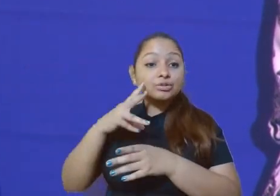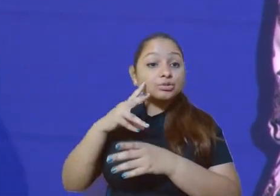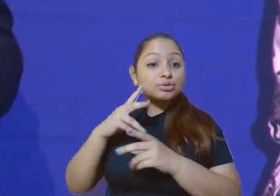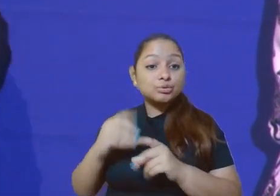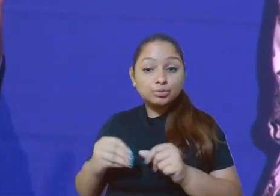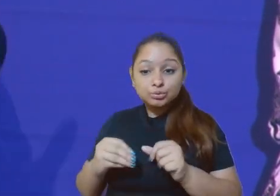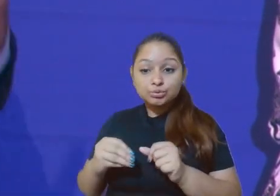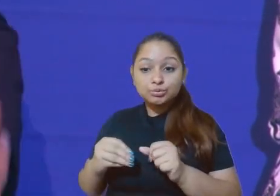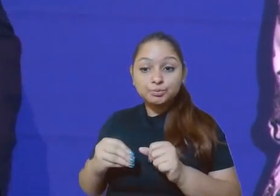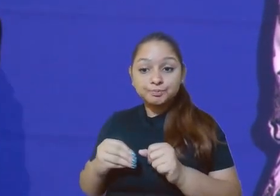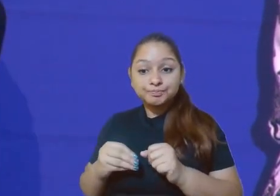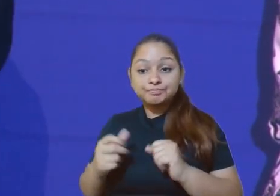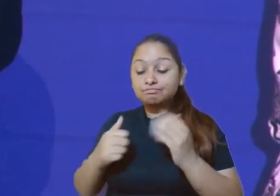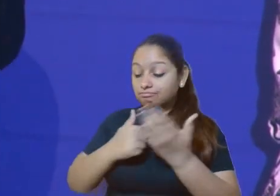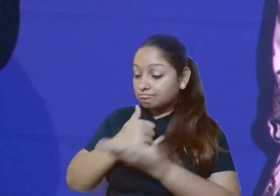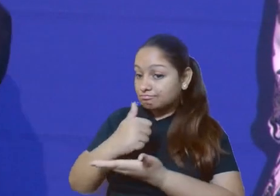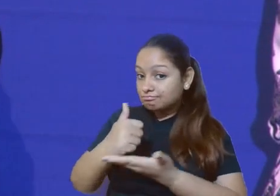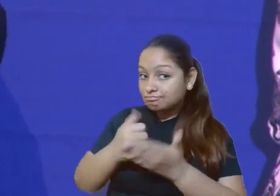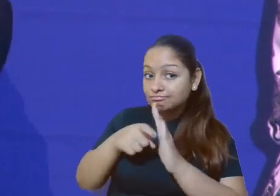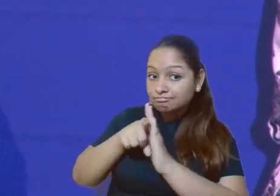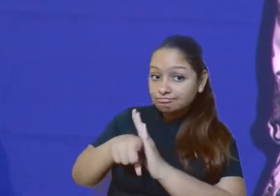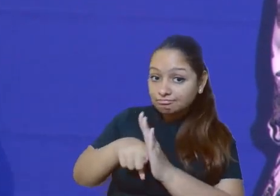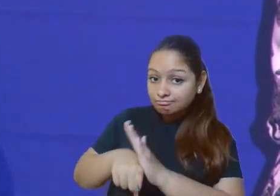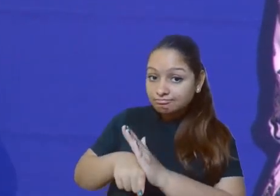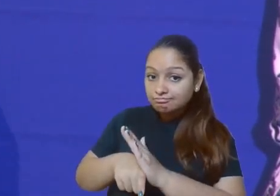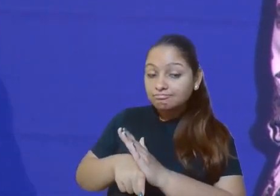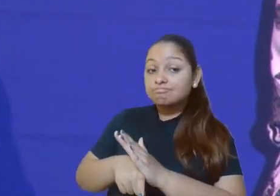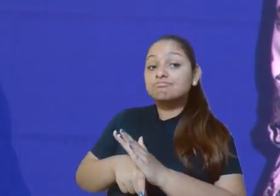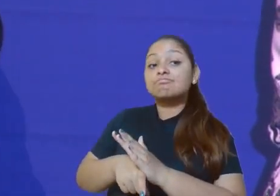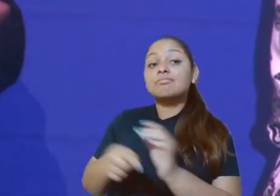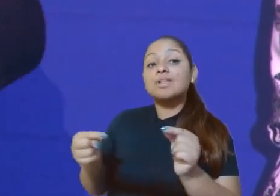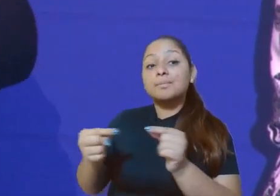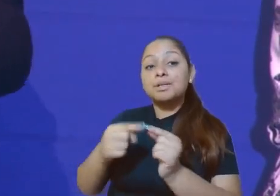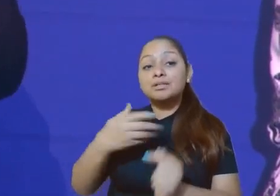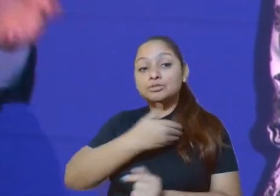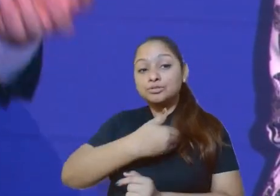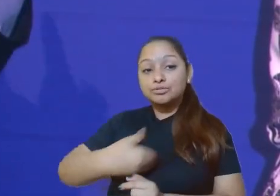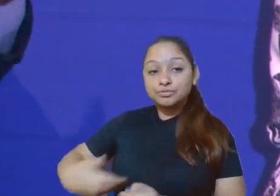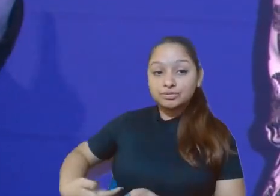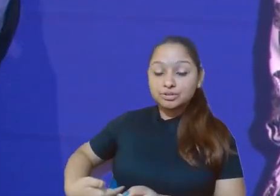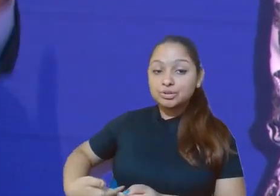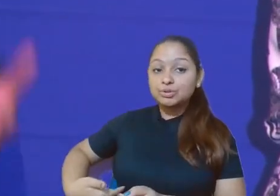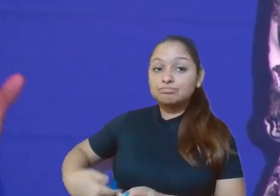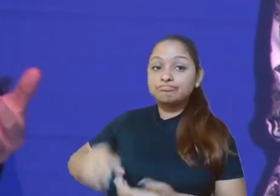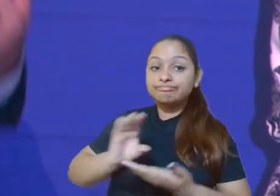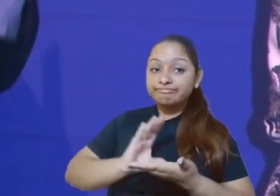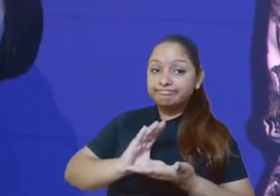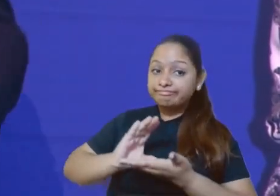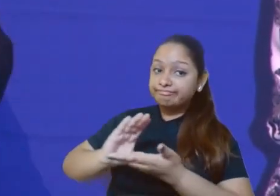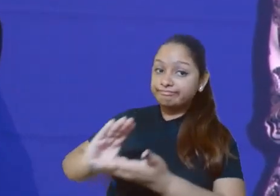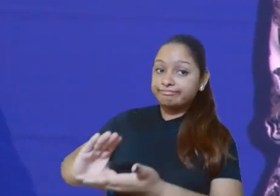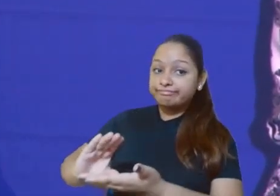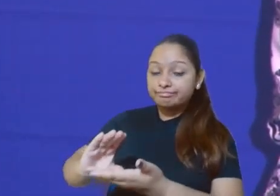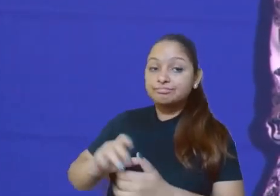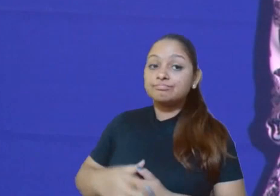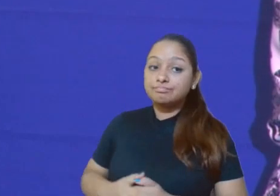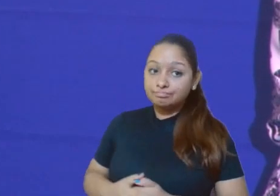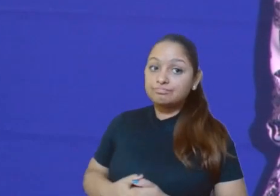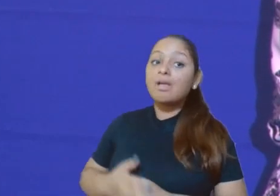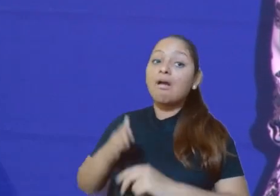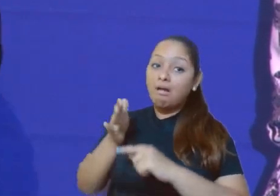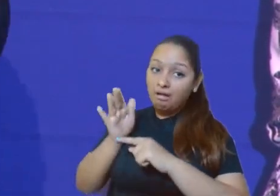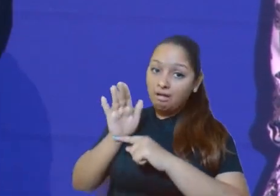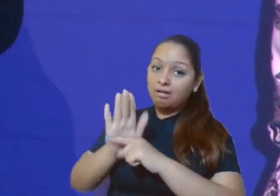on science is born, because it's all tied to government funding. So there